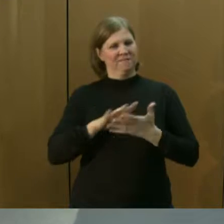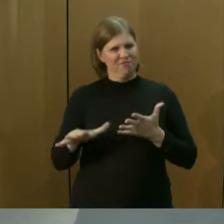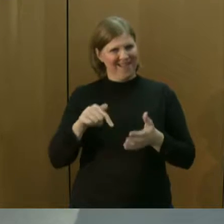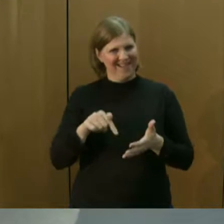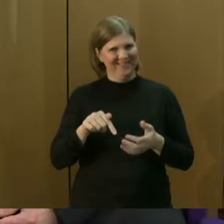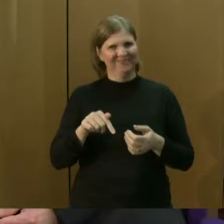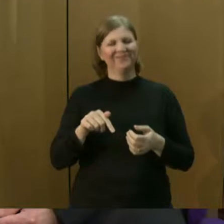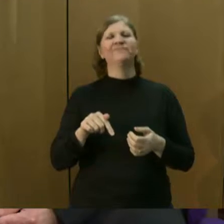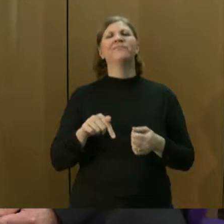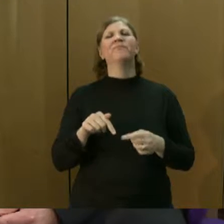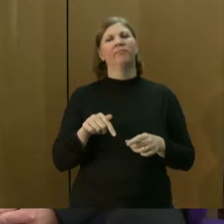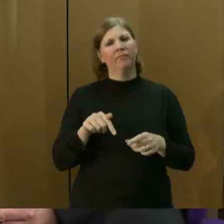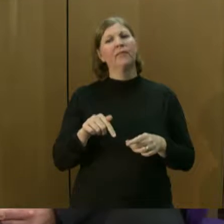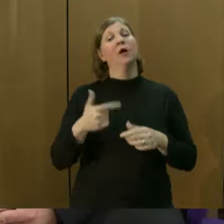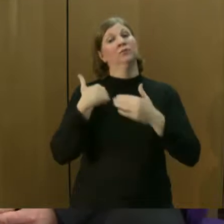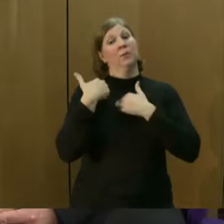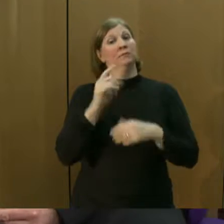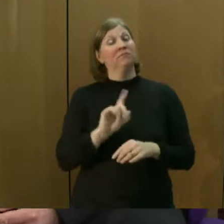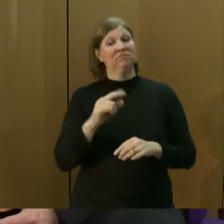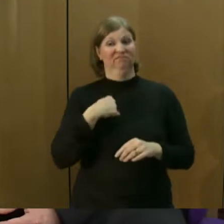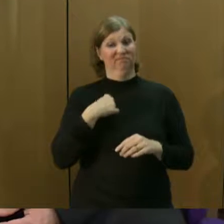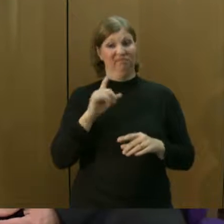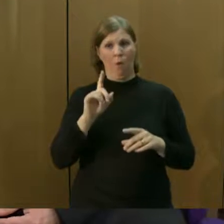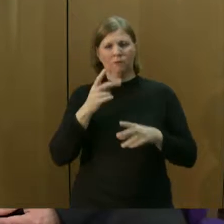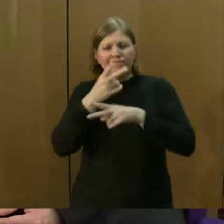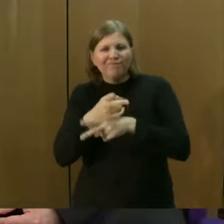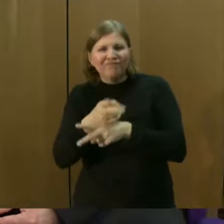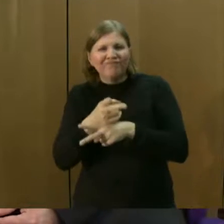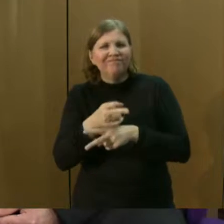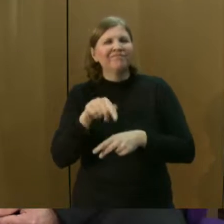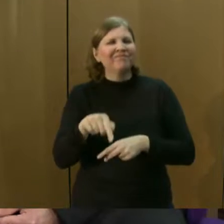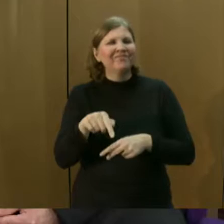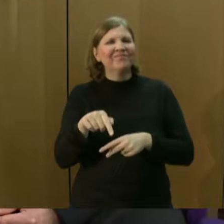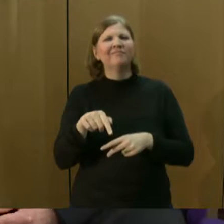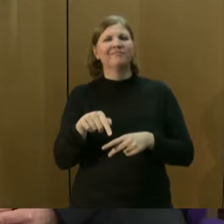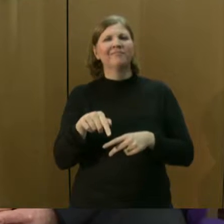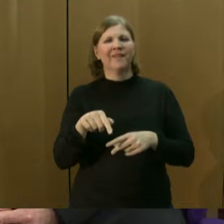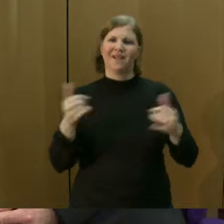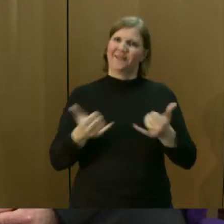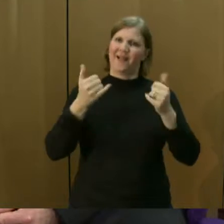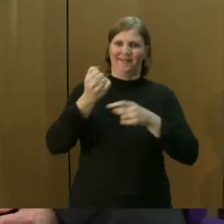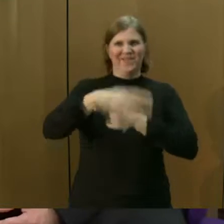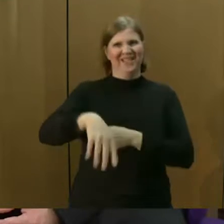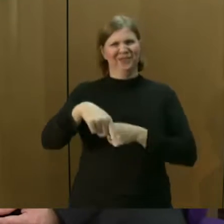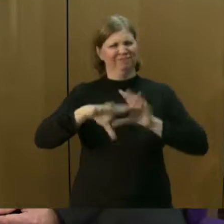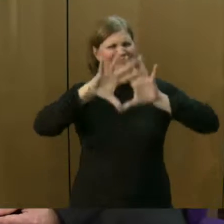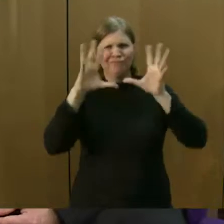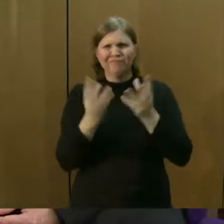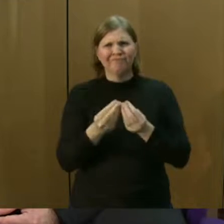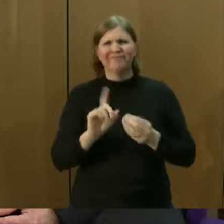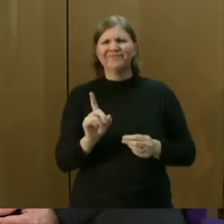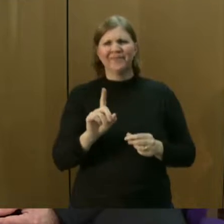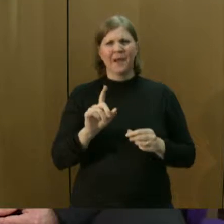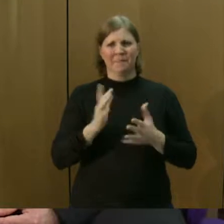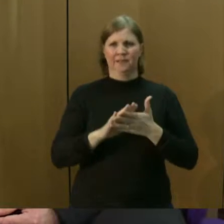I guess, the safeguarding and the looking after the Edinburgh Festival Fringe as a whole and supporting people who want to